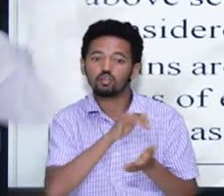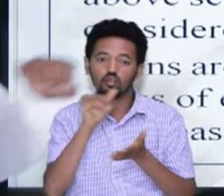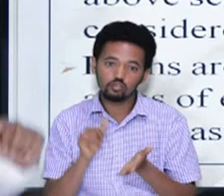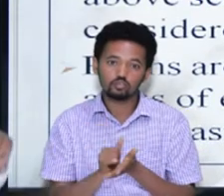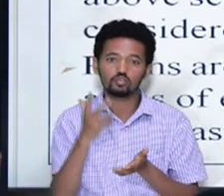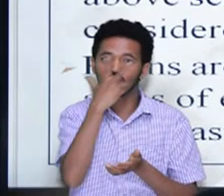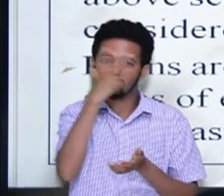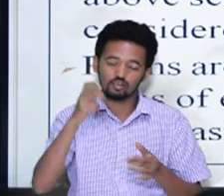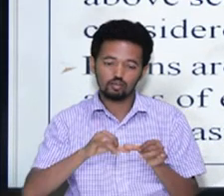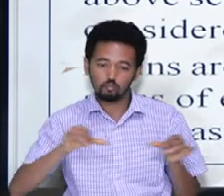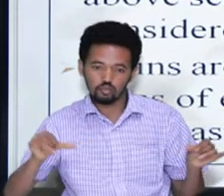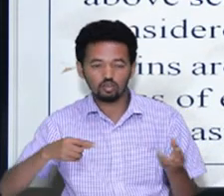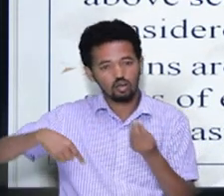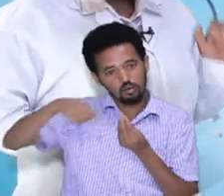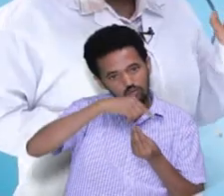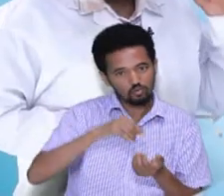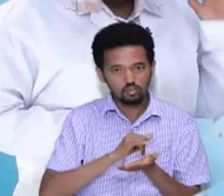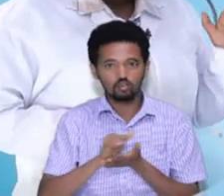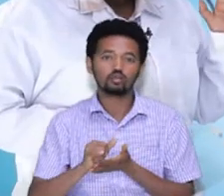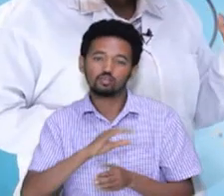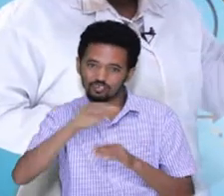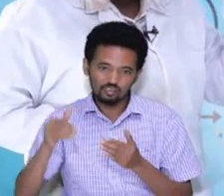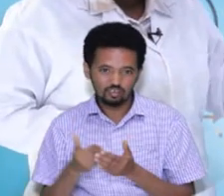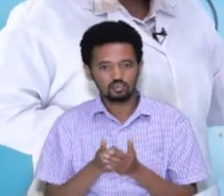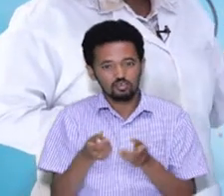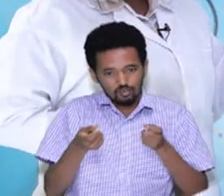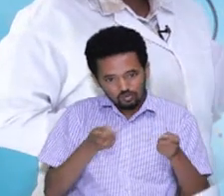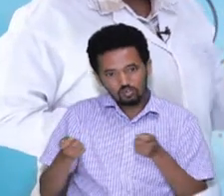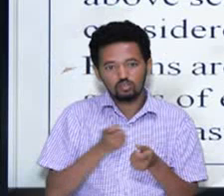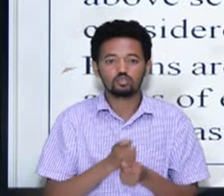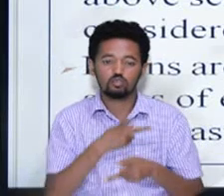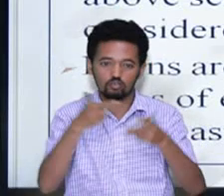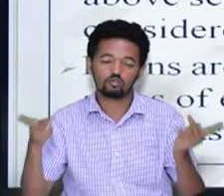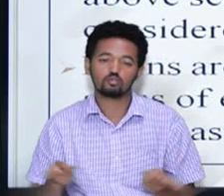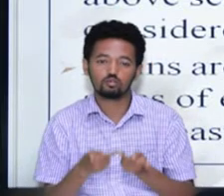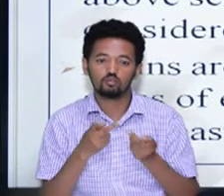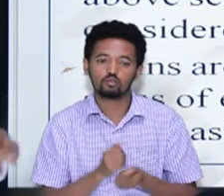below 300 meters above sea level are generally considered as plain.